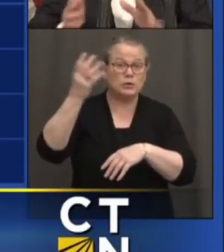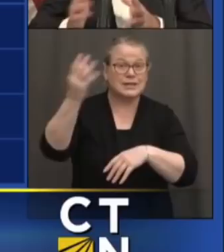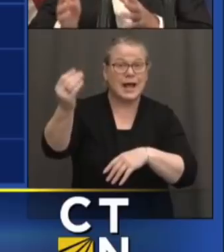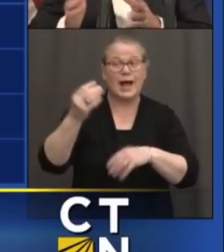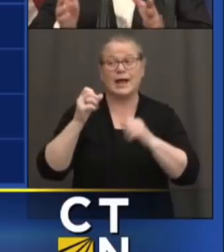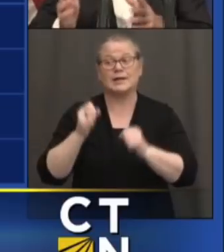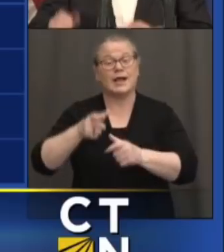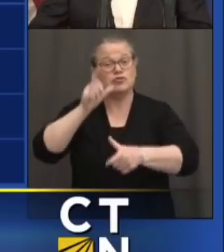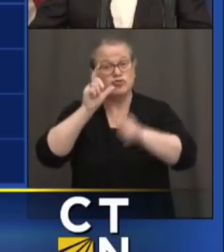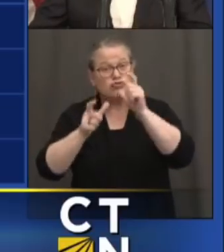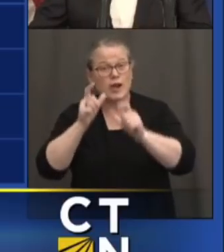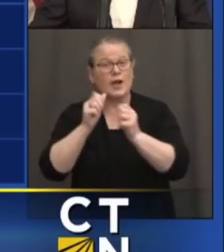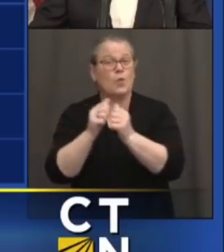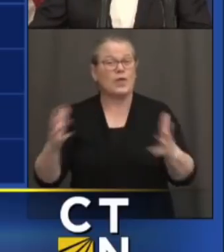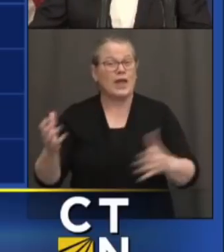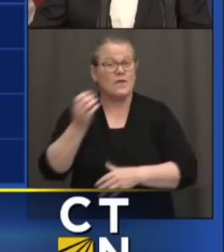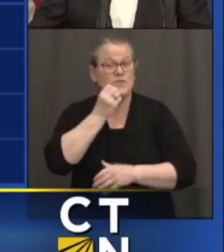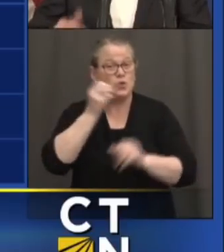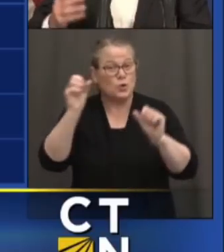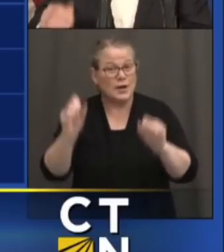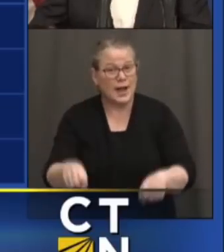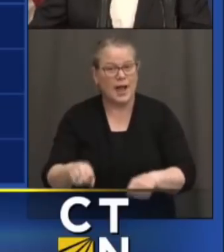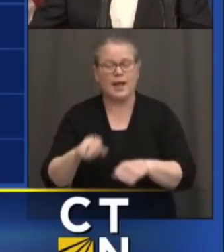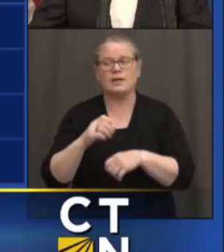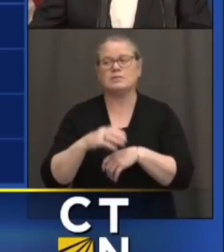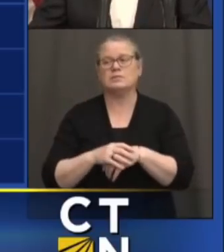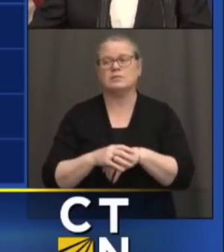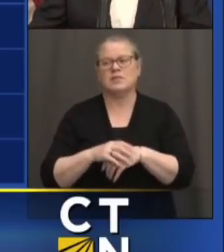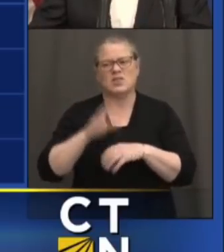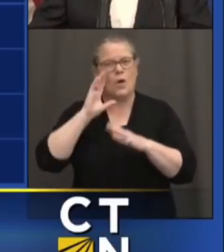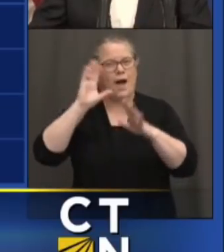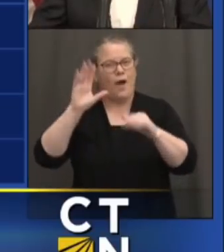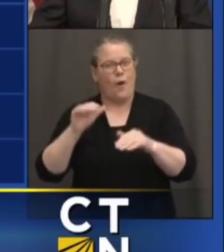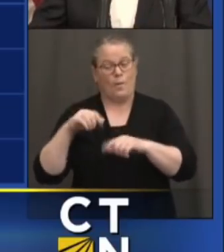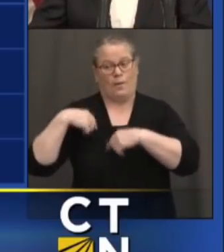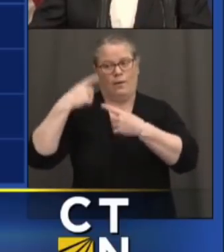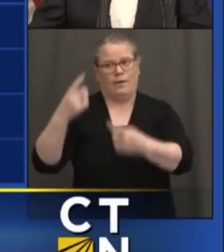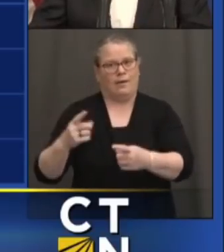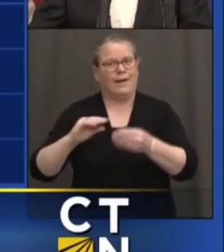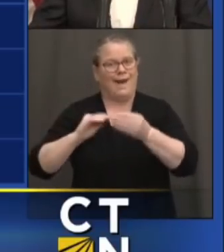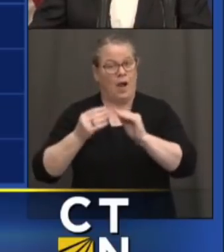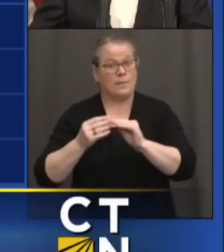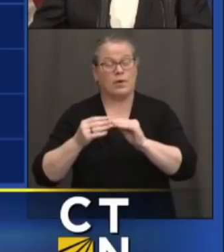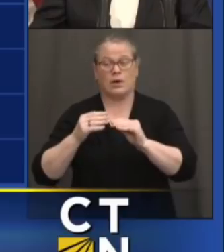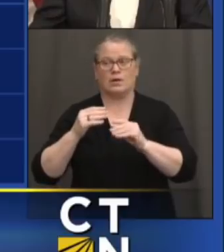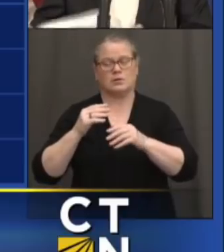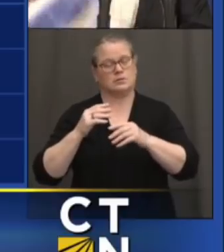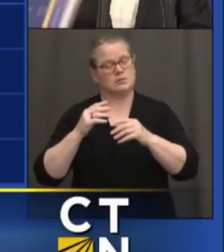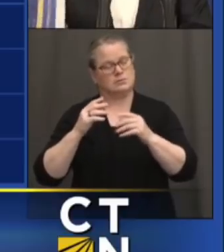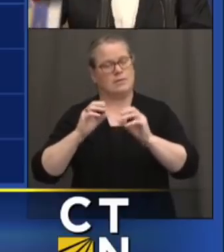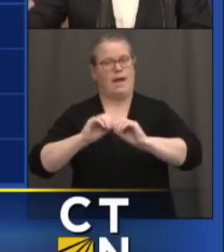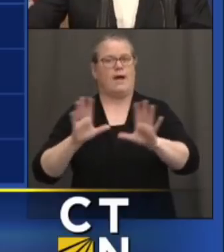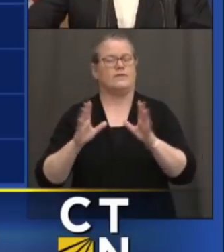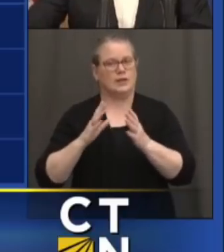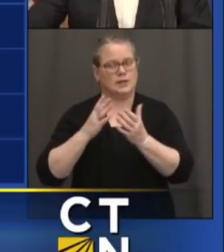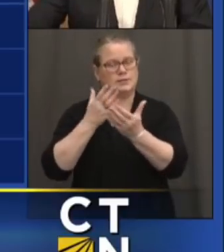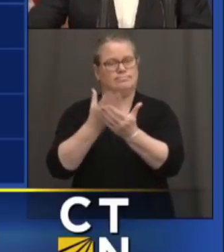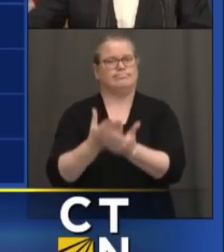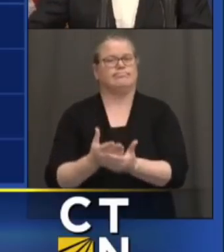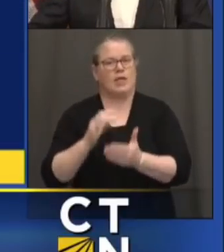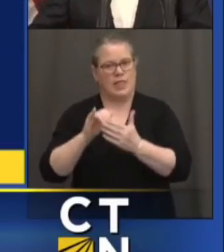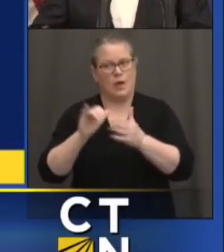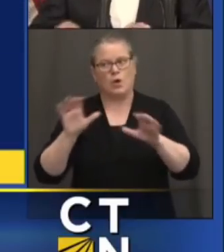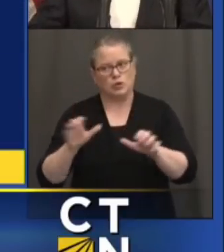I hope, have been reinforced by the good news. Thanks to each and every one of you that we are making progress. We're